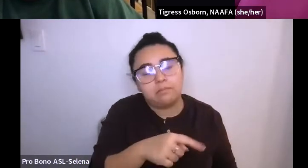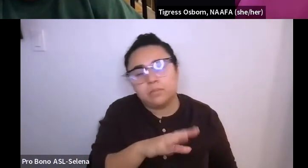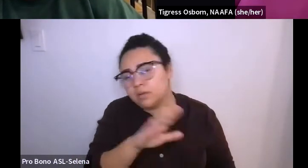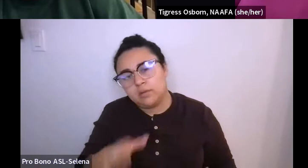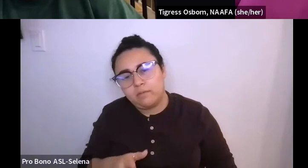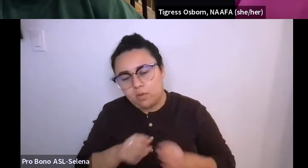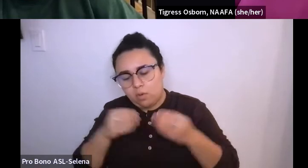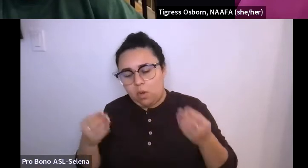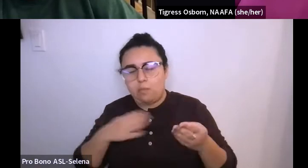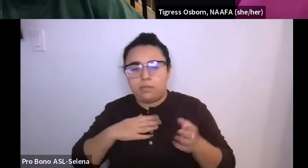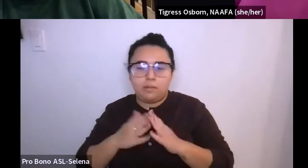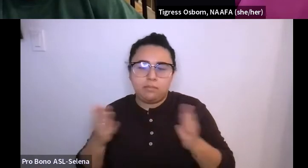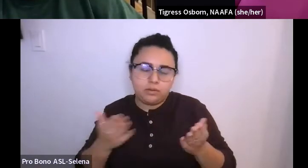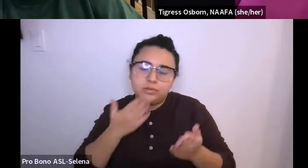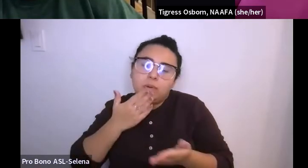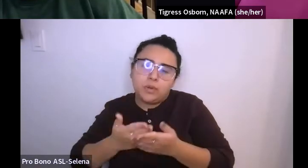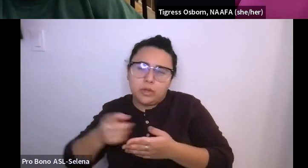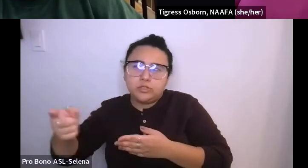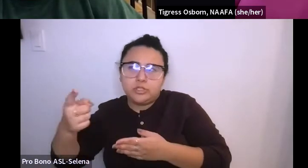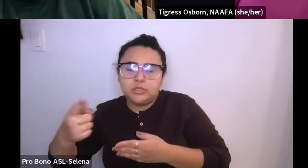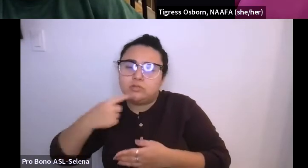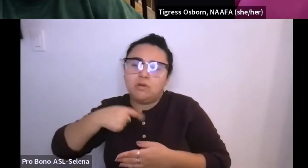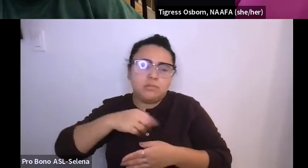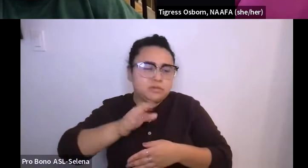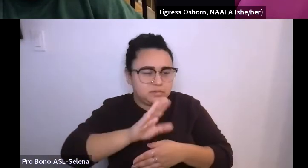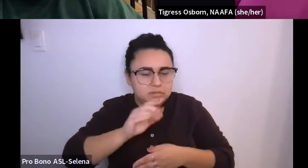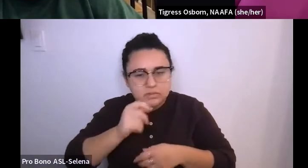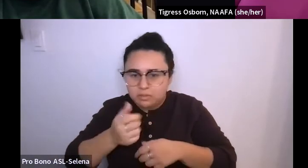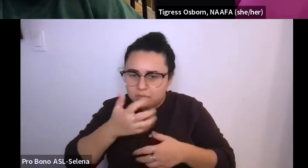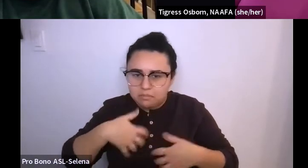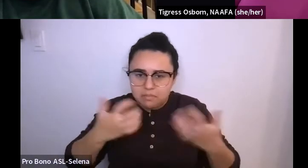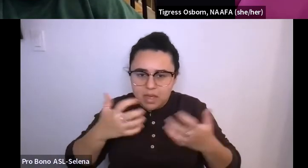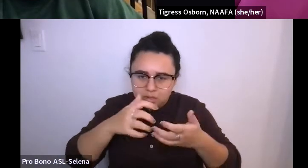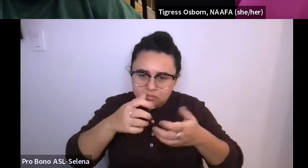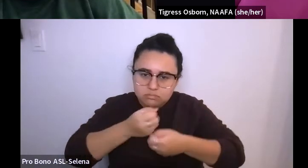that was a good call. But when I started writing the book,